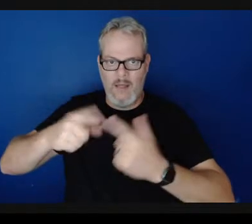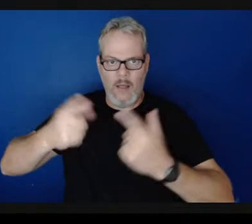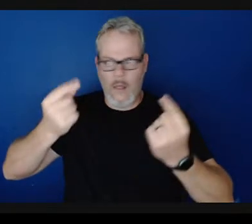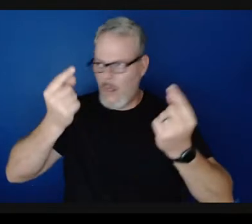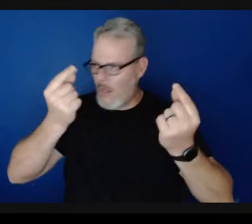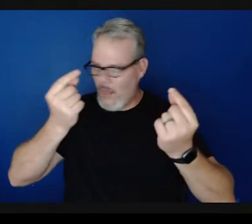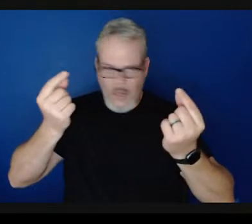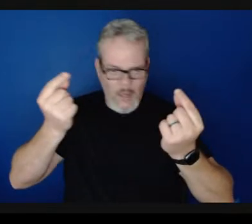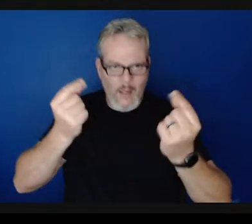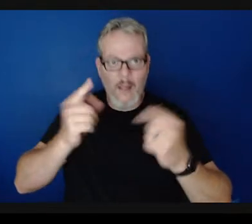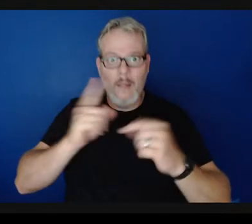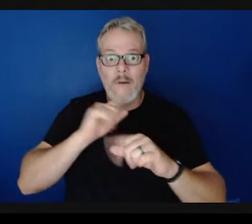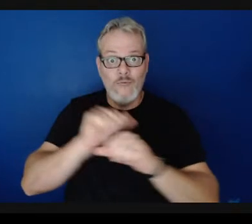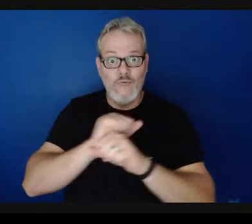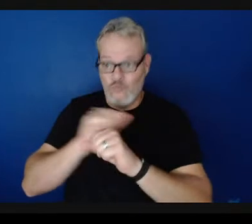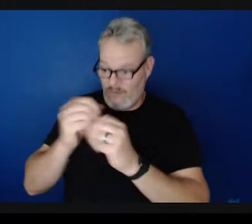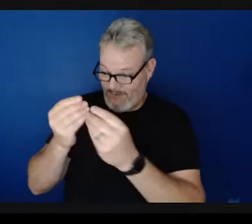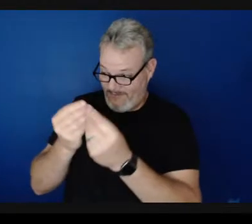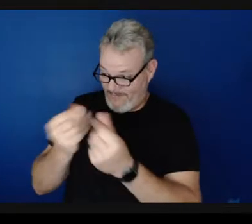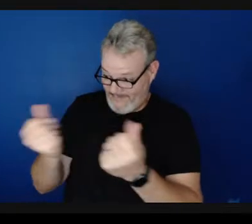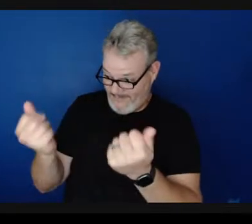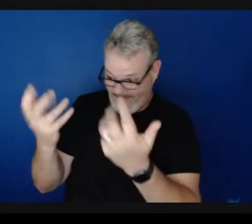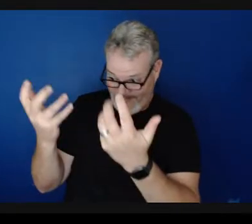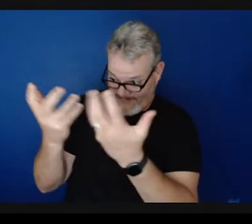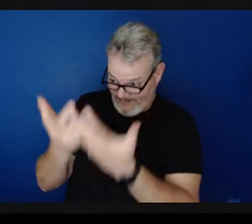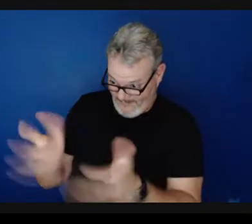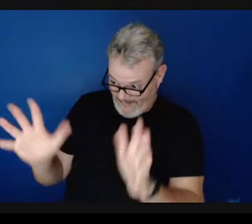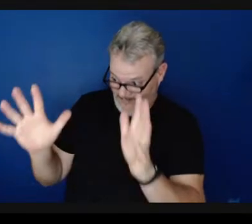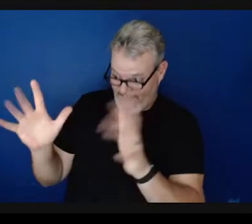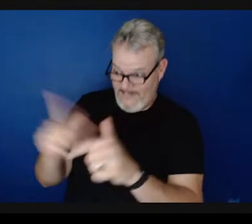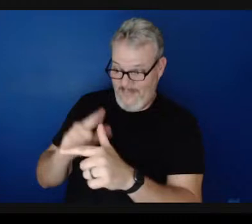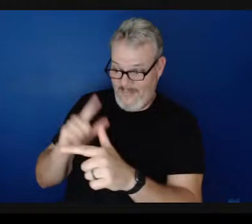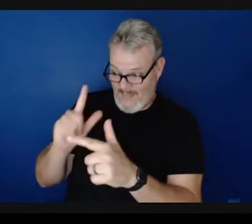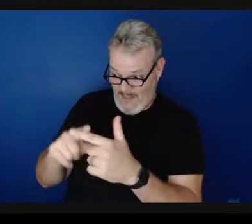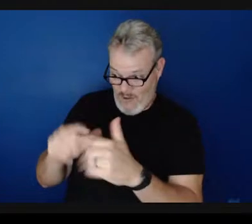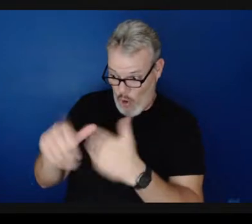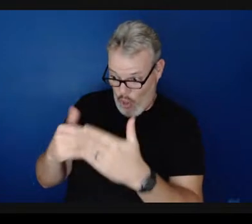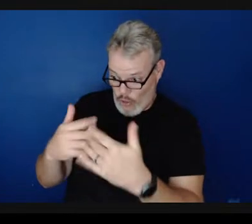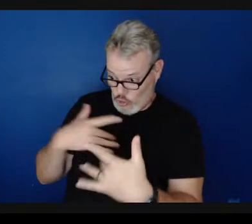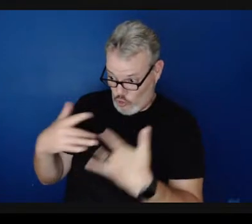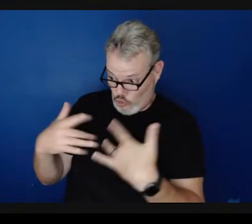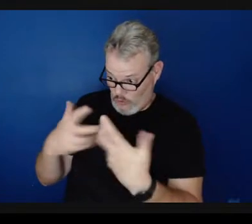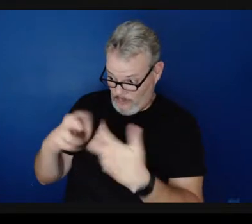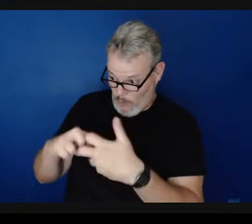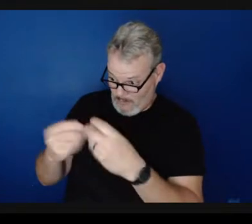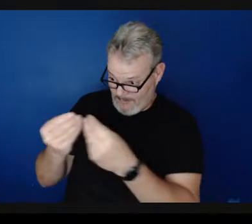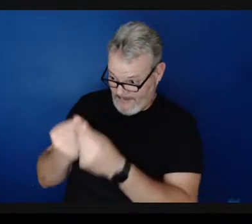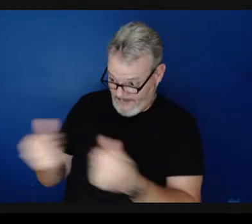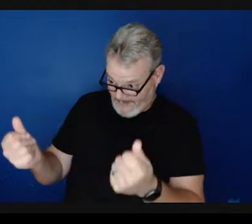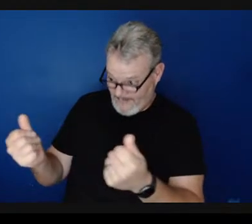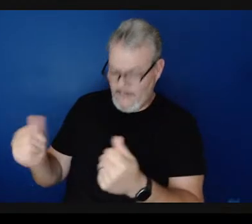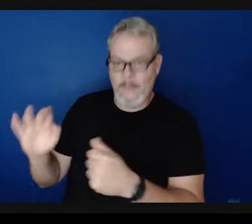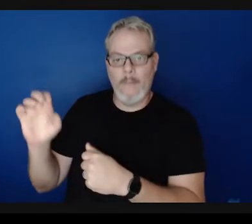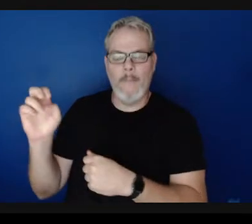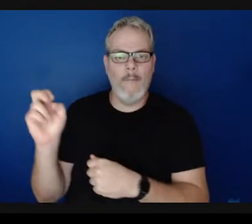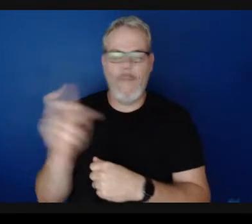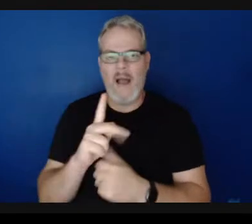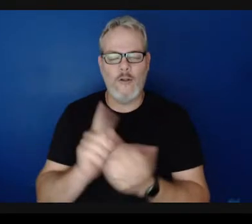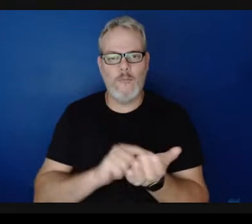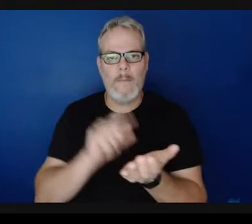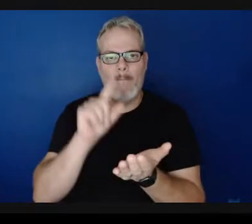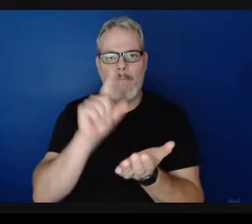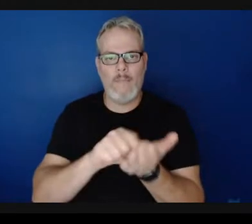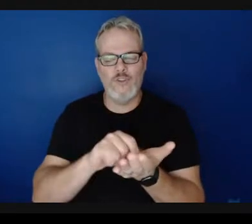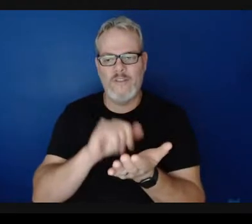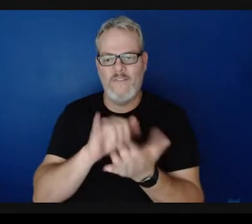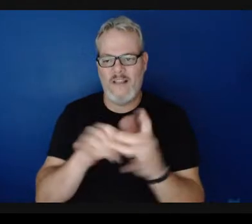actually can address and solve all the issues and concerns, then gets to that standard, then it can be published to the standard of